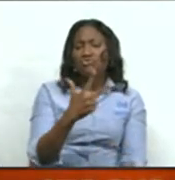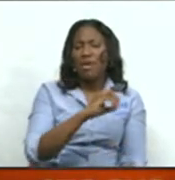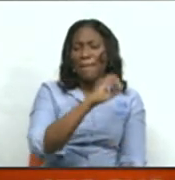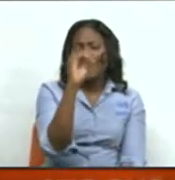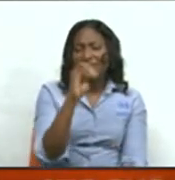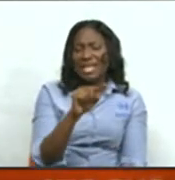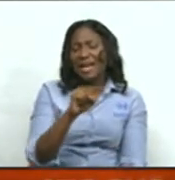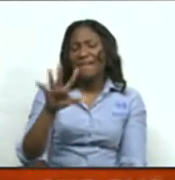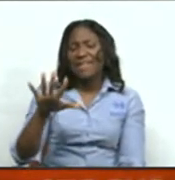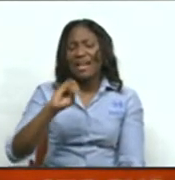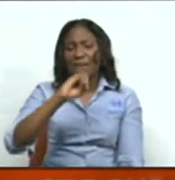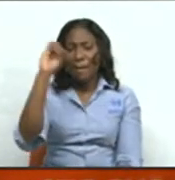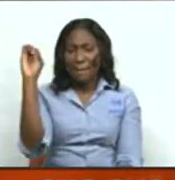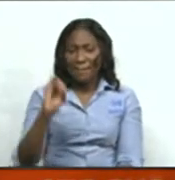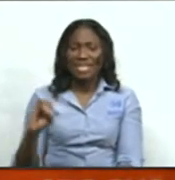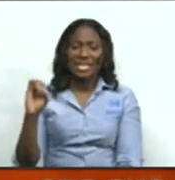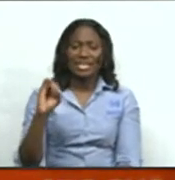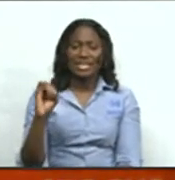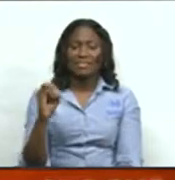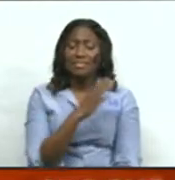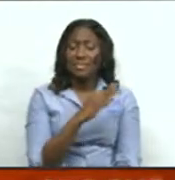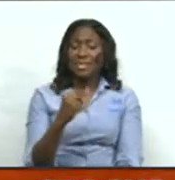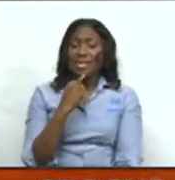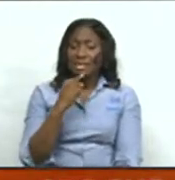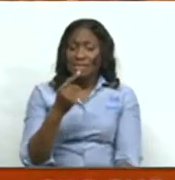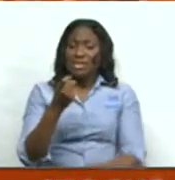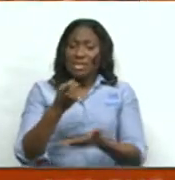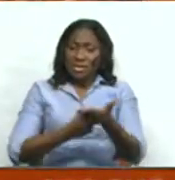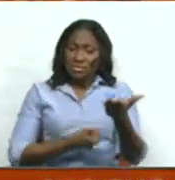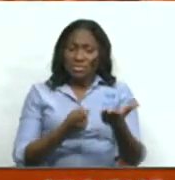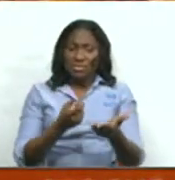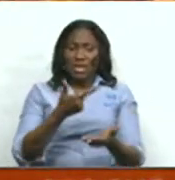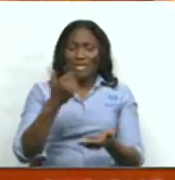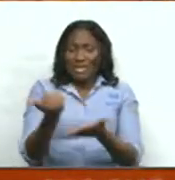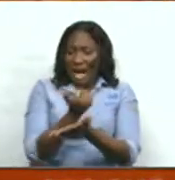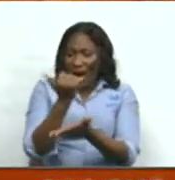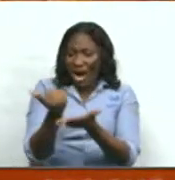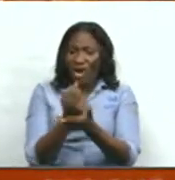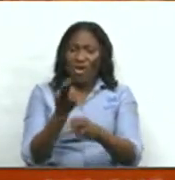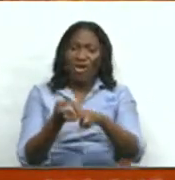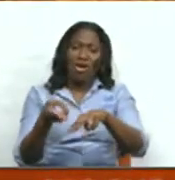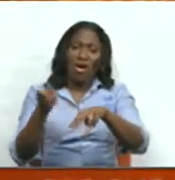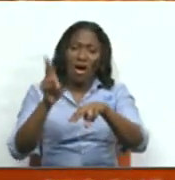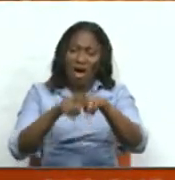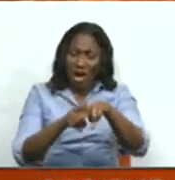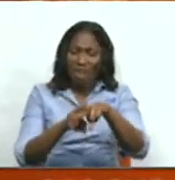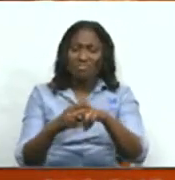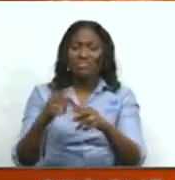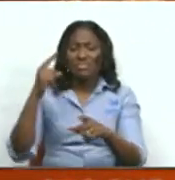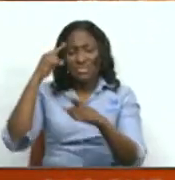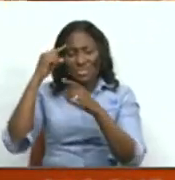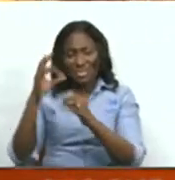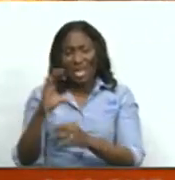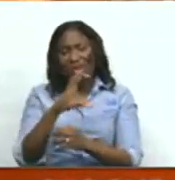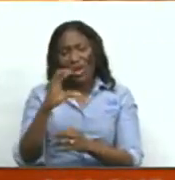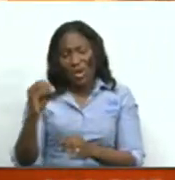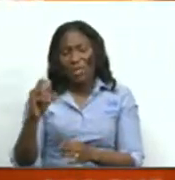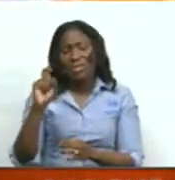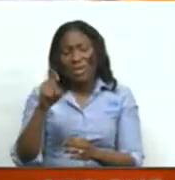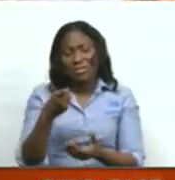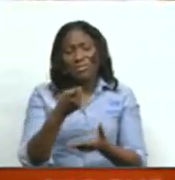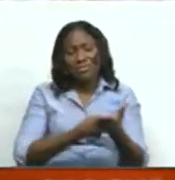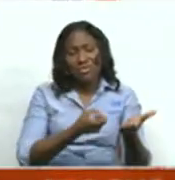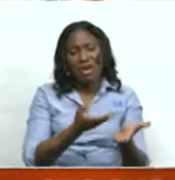and 5%. Hardy says the increase in minimum wage, as well as other increased costs, gave the company little choice but to adjust